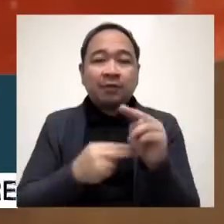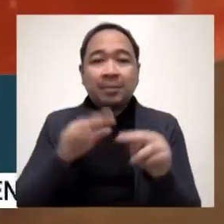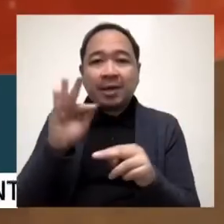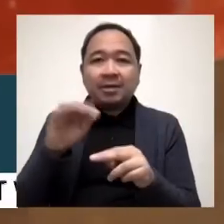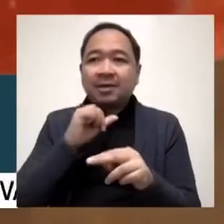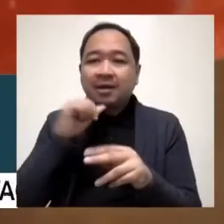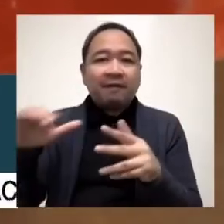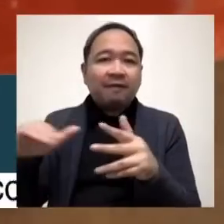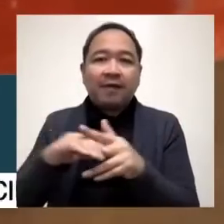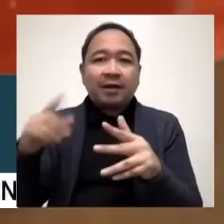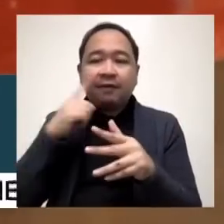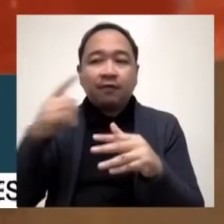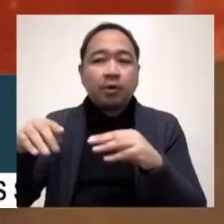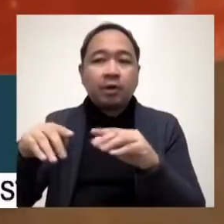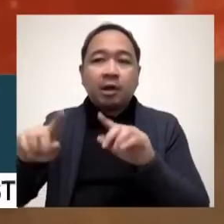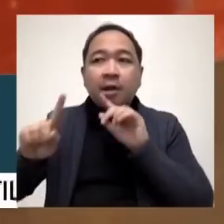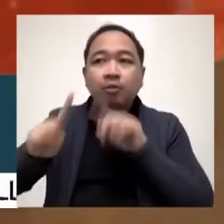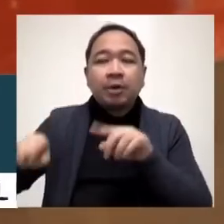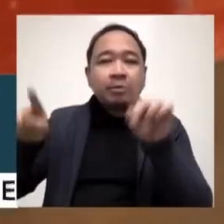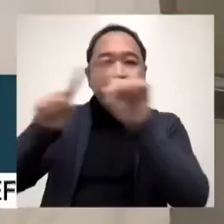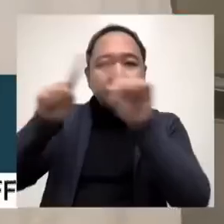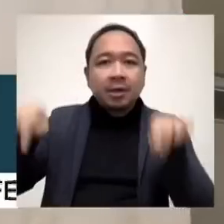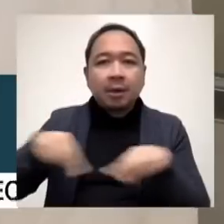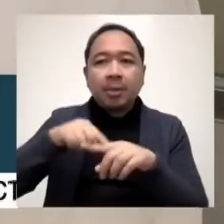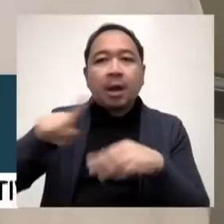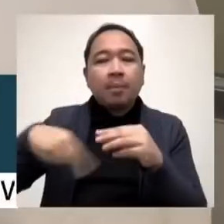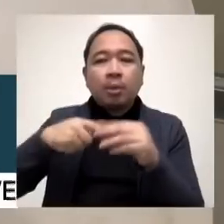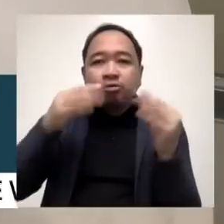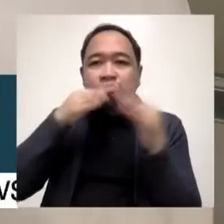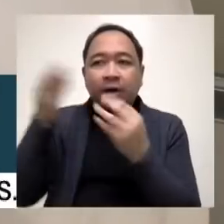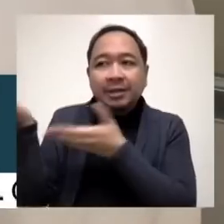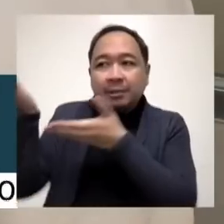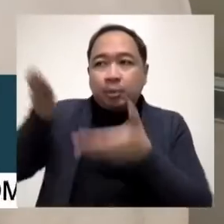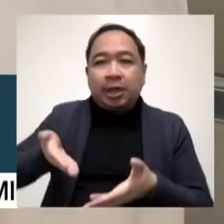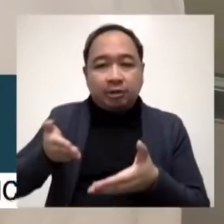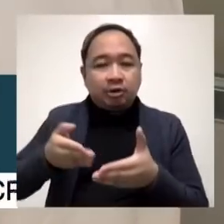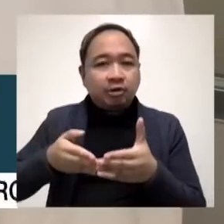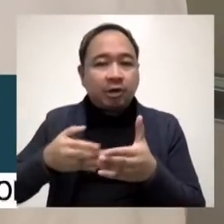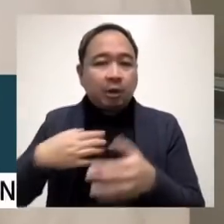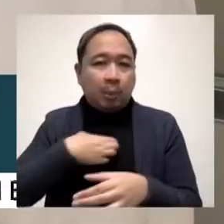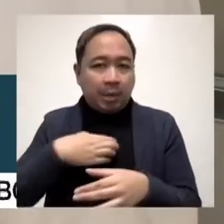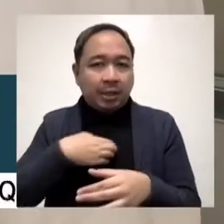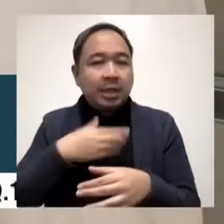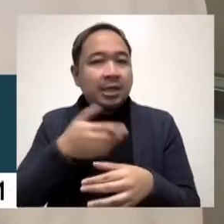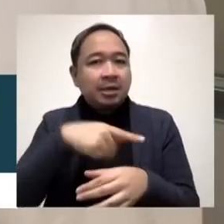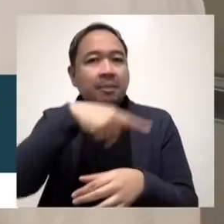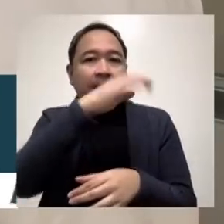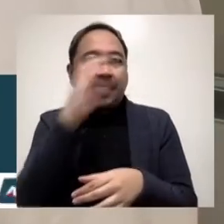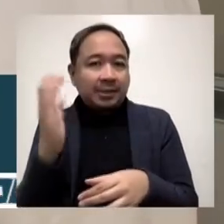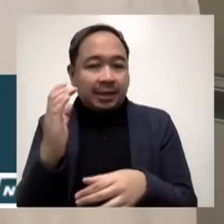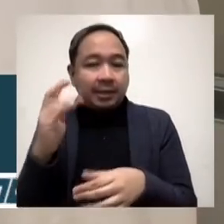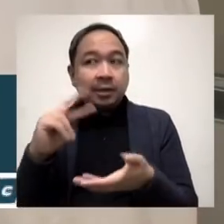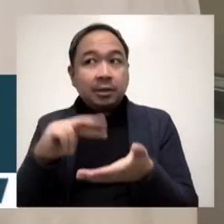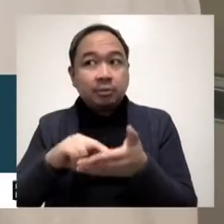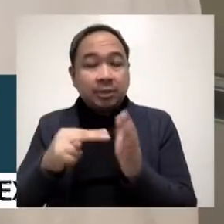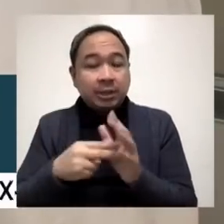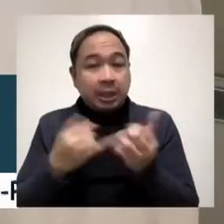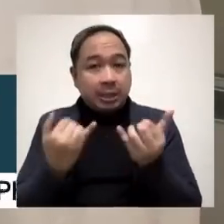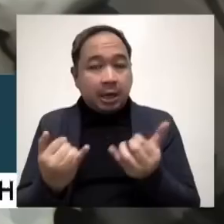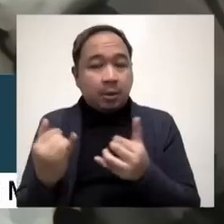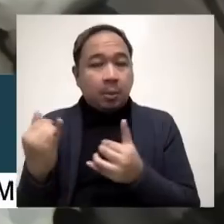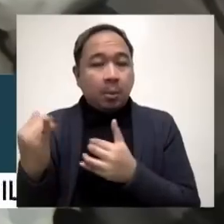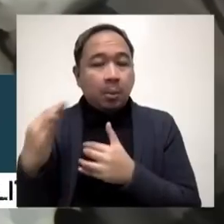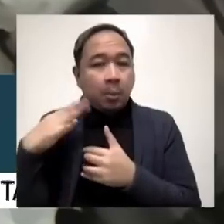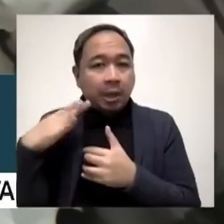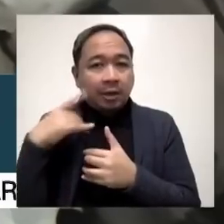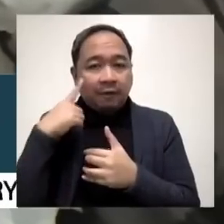counter affidavit on drug importation charge in Pasay City Prosecutor's Office. So technically, they are waiting for the